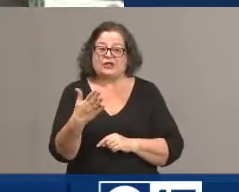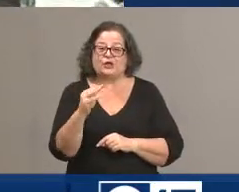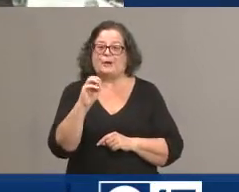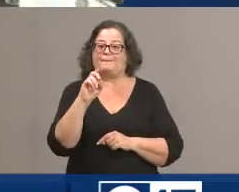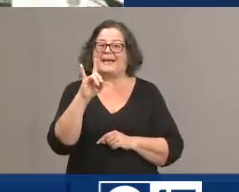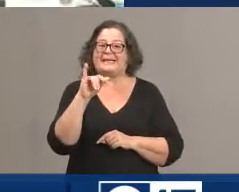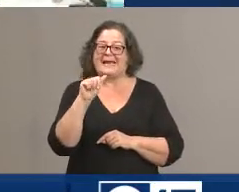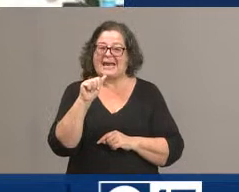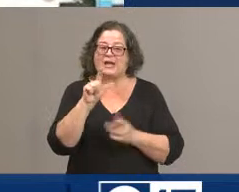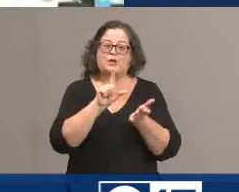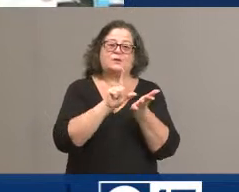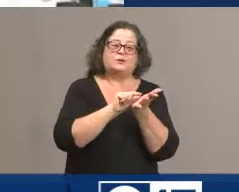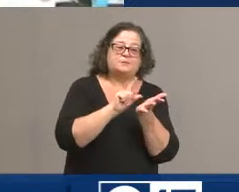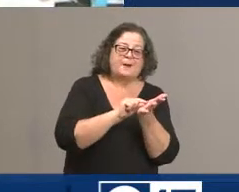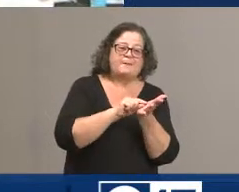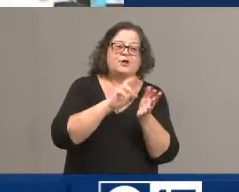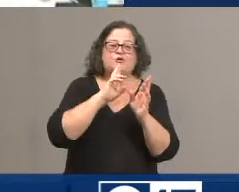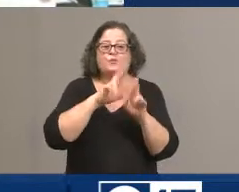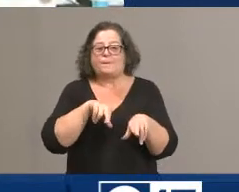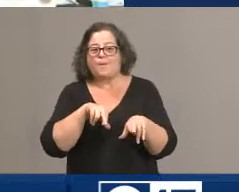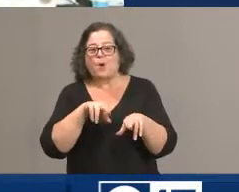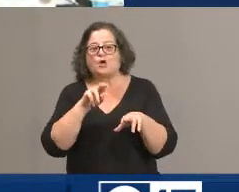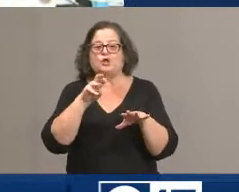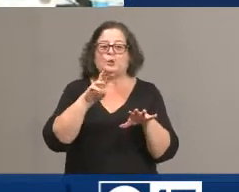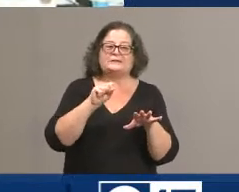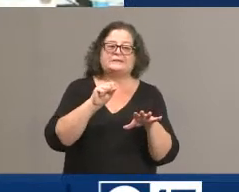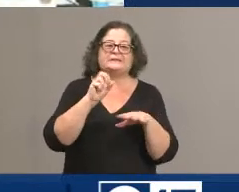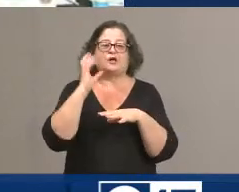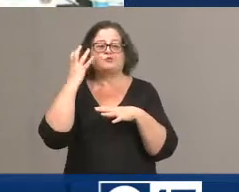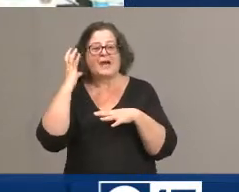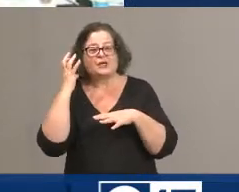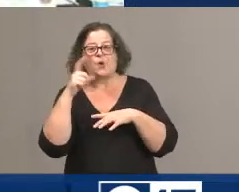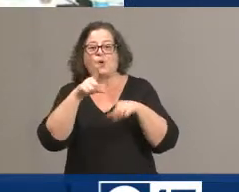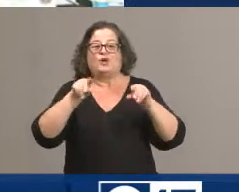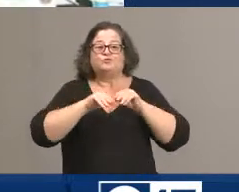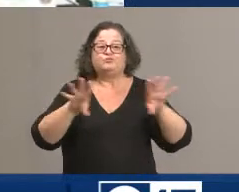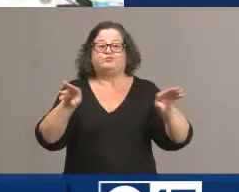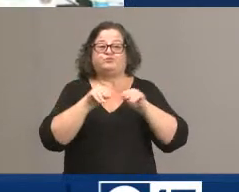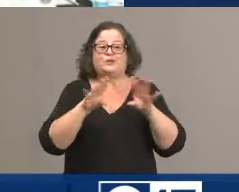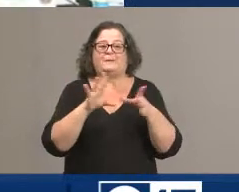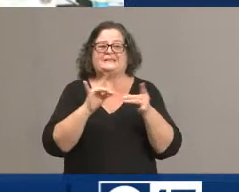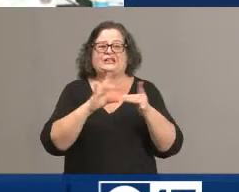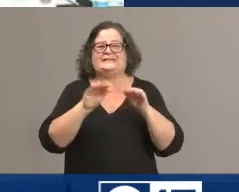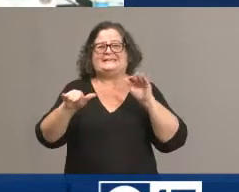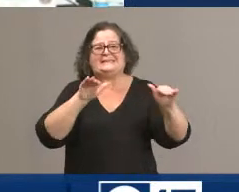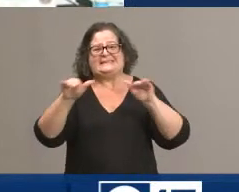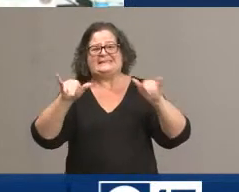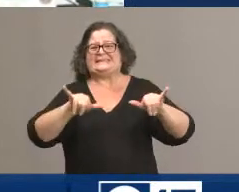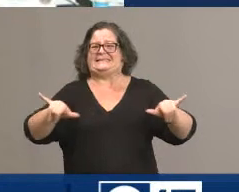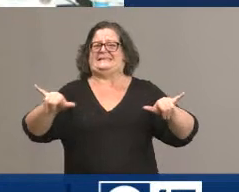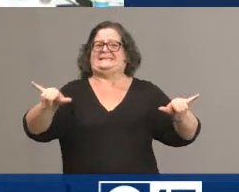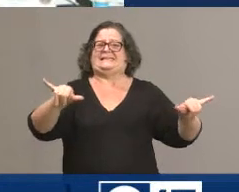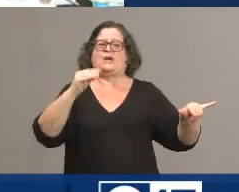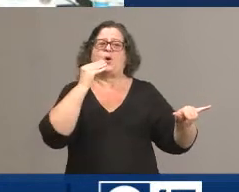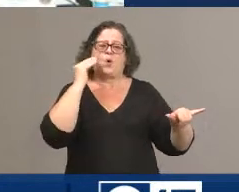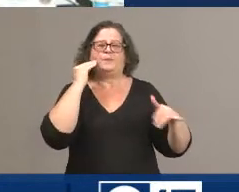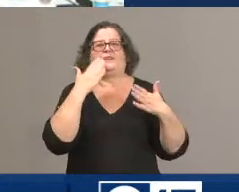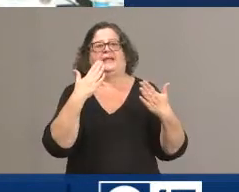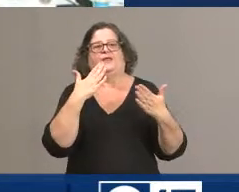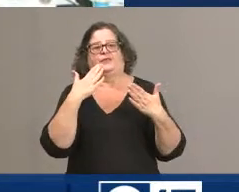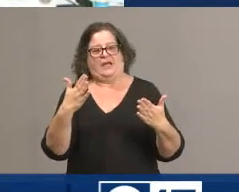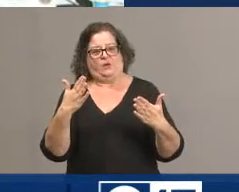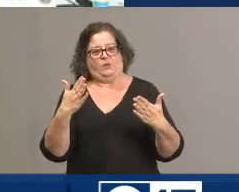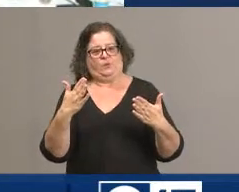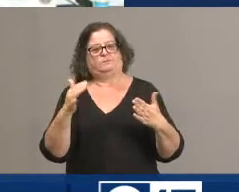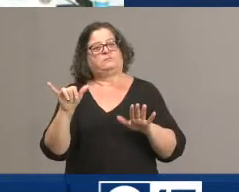helped save lives and slow the spread. And I would also like to close by saying, remember,